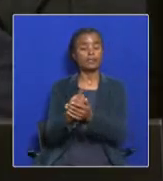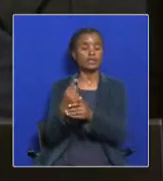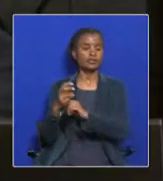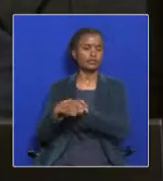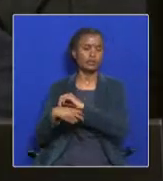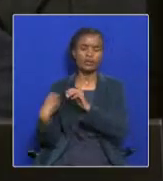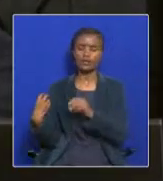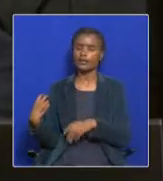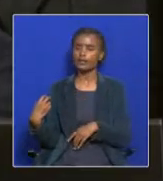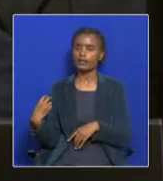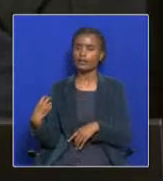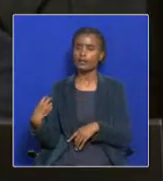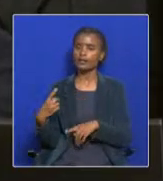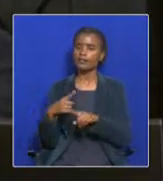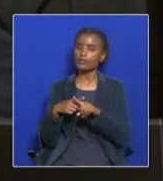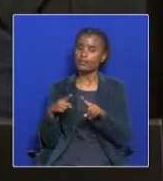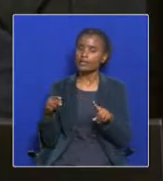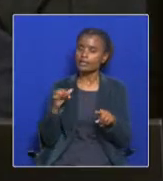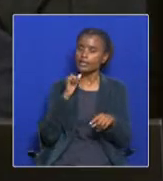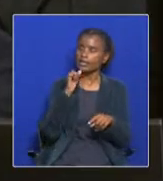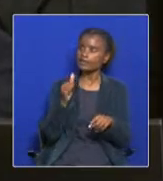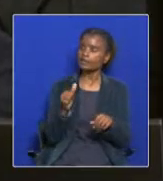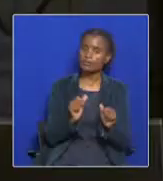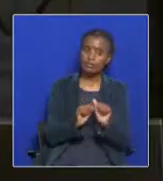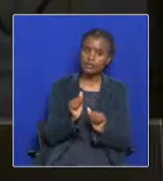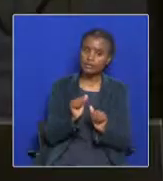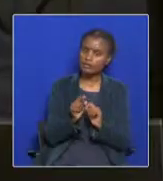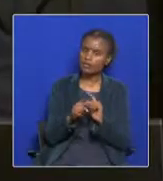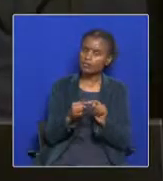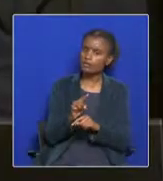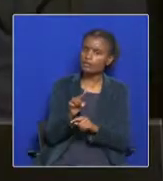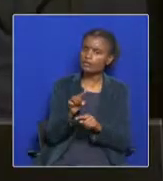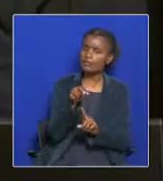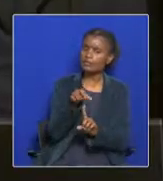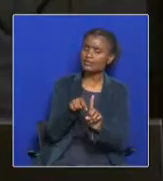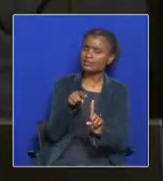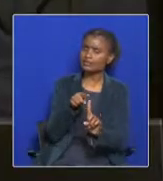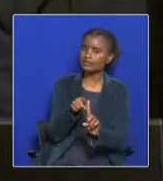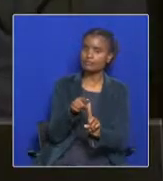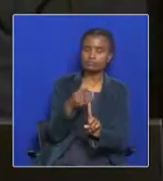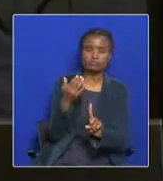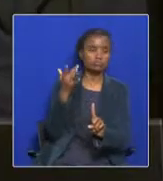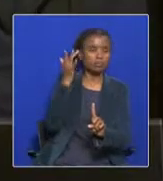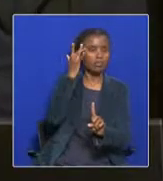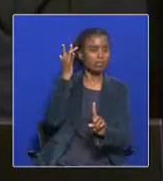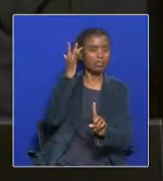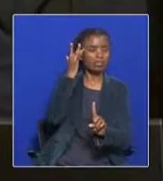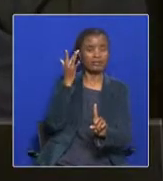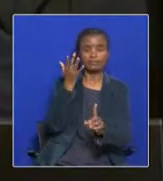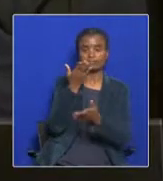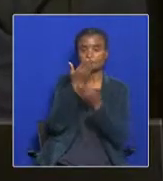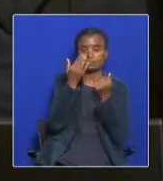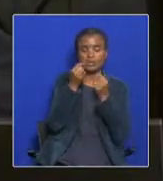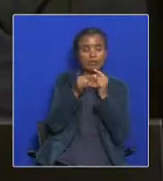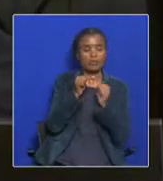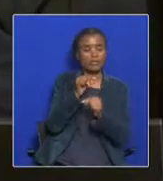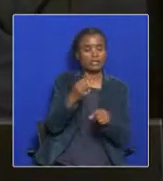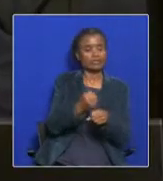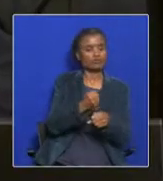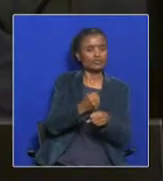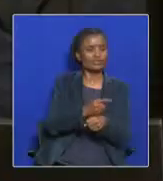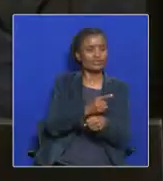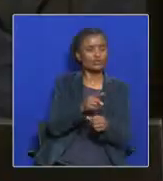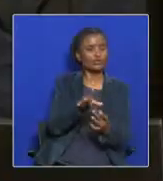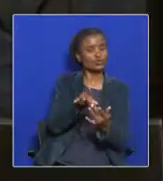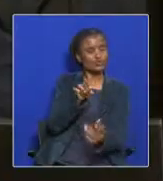about why this person who's ignorant about these operations, why him? It's